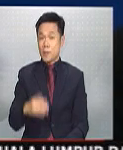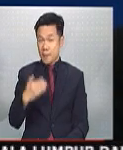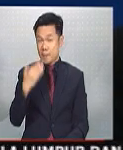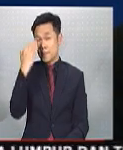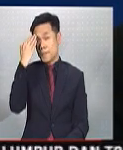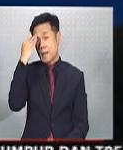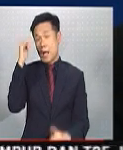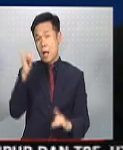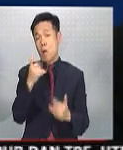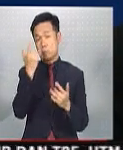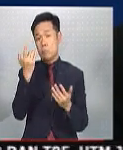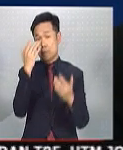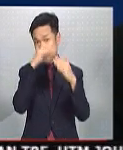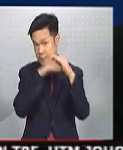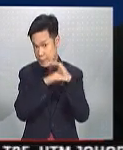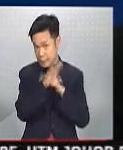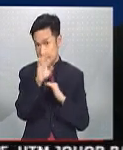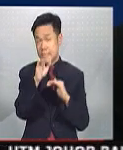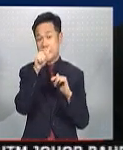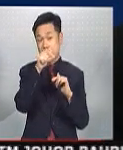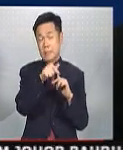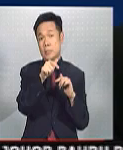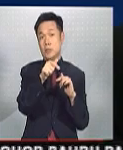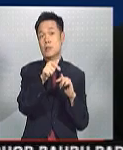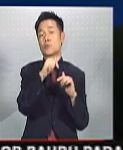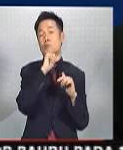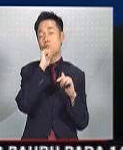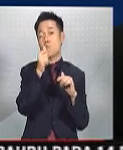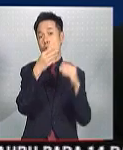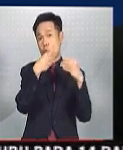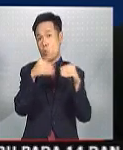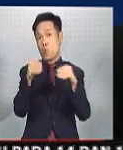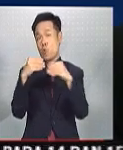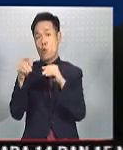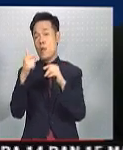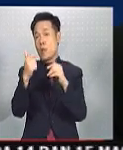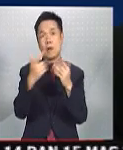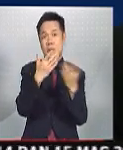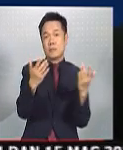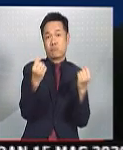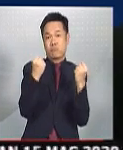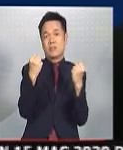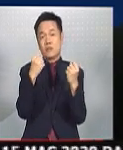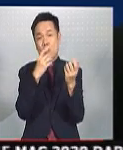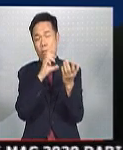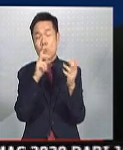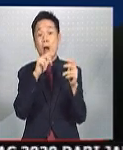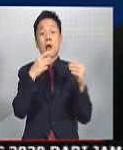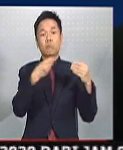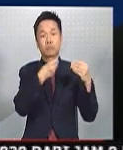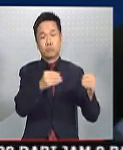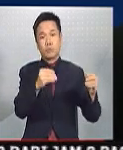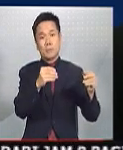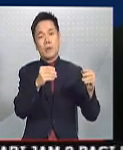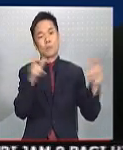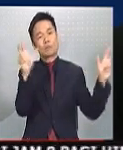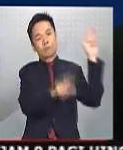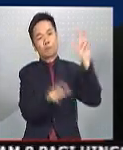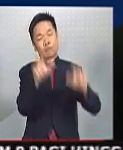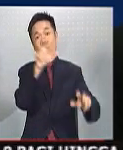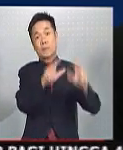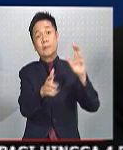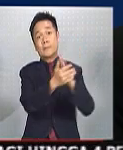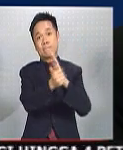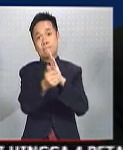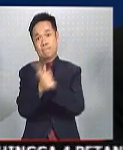is basically to enter this country by not selling the brawns but the brains. We want to sell solutions. So if you go downstairs later into